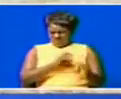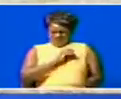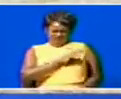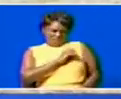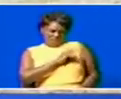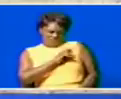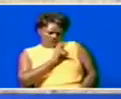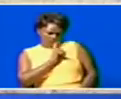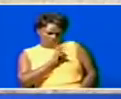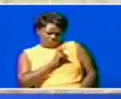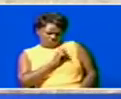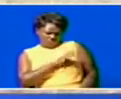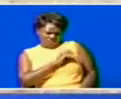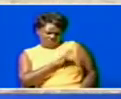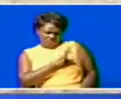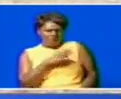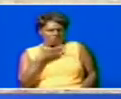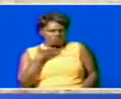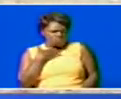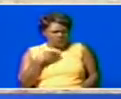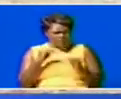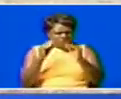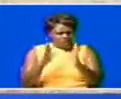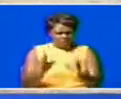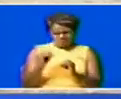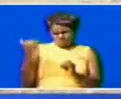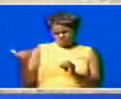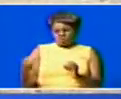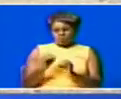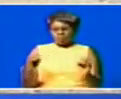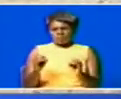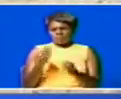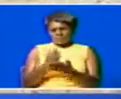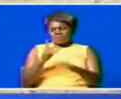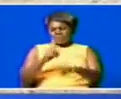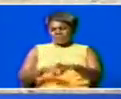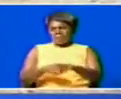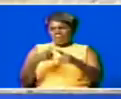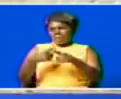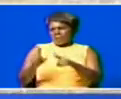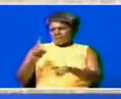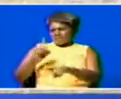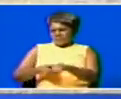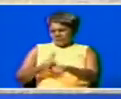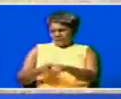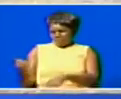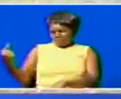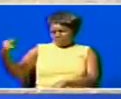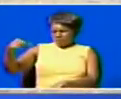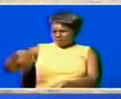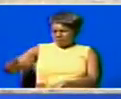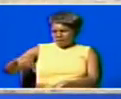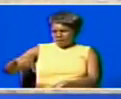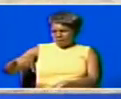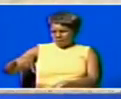her. Yes, taki kusomesa na huyo mwalimu kadogo, sometimes like that. But when they come